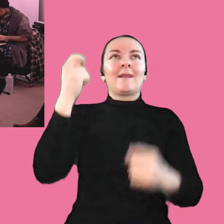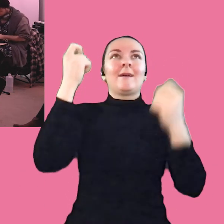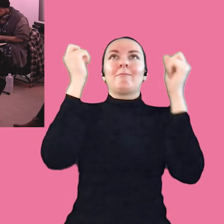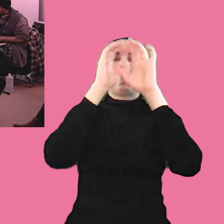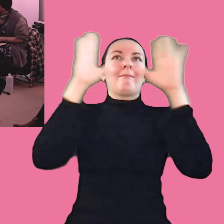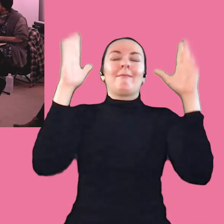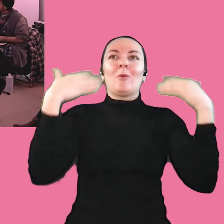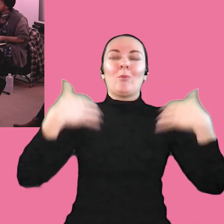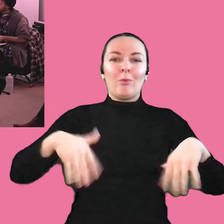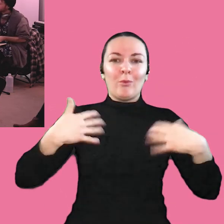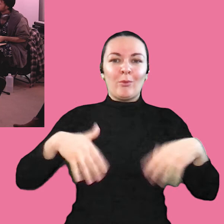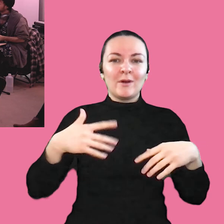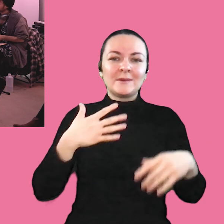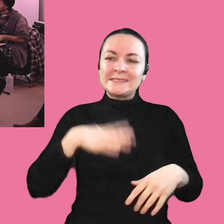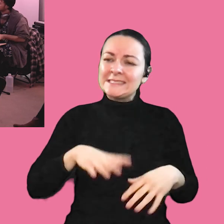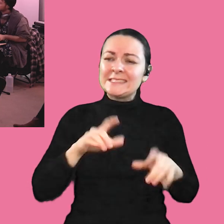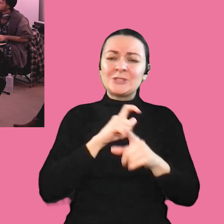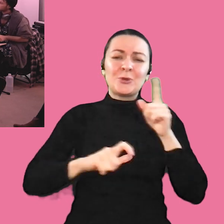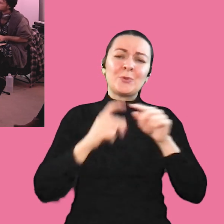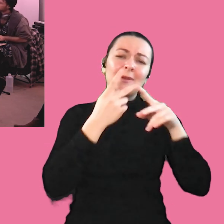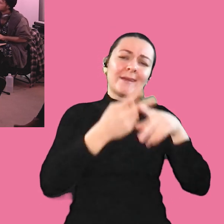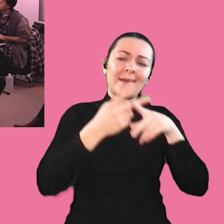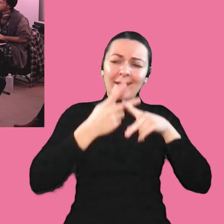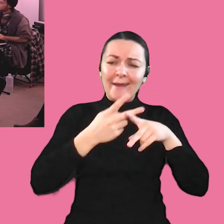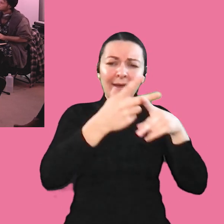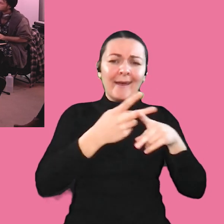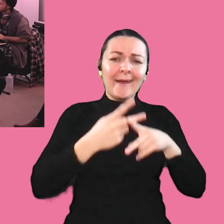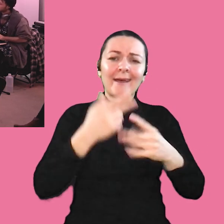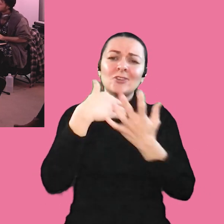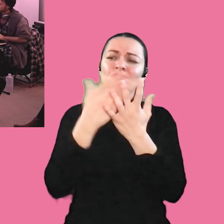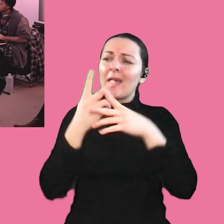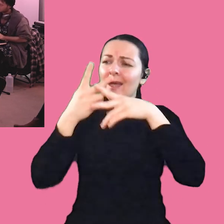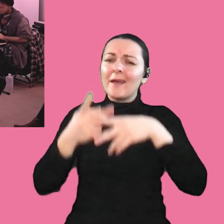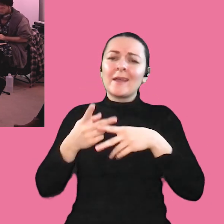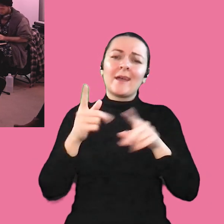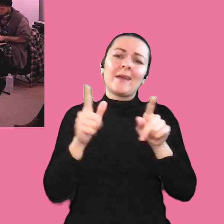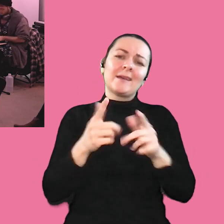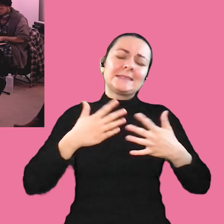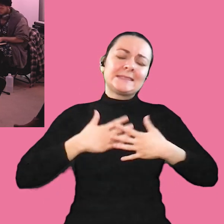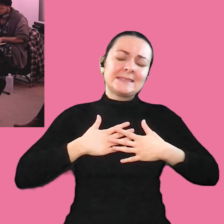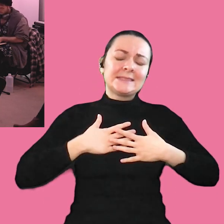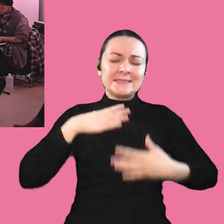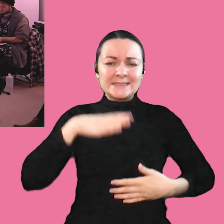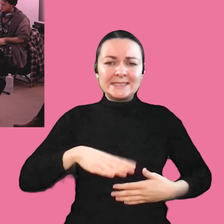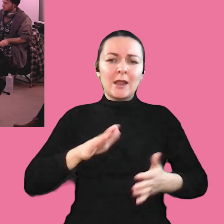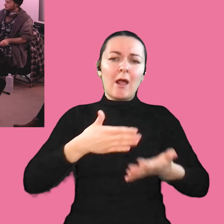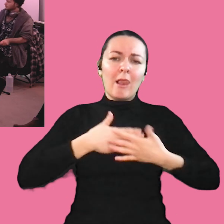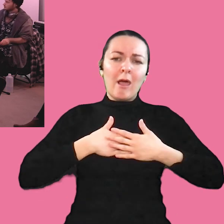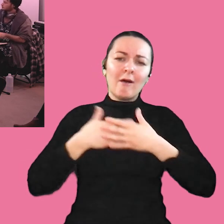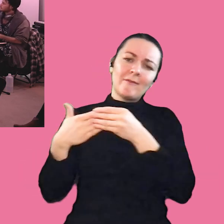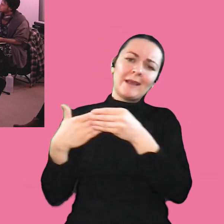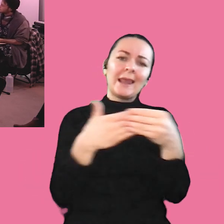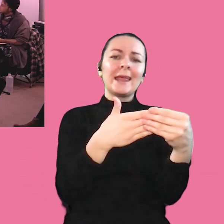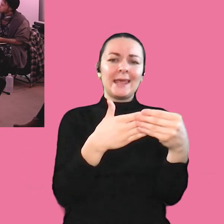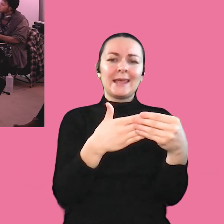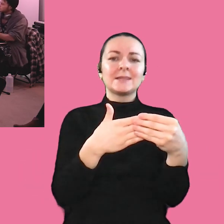need to do is care and share the care with everyone else and lead with love. And it's